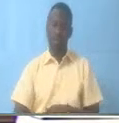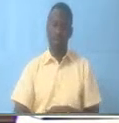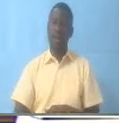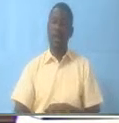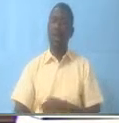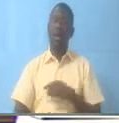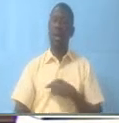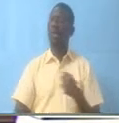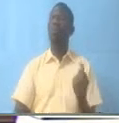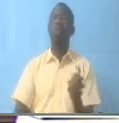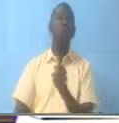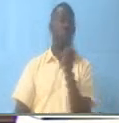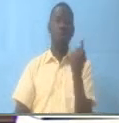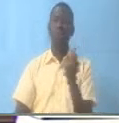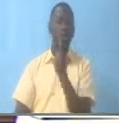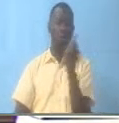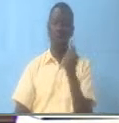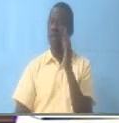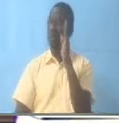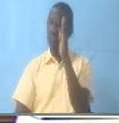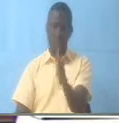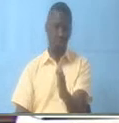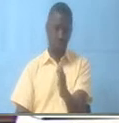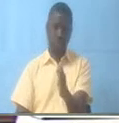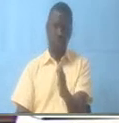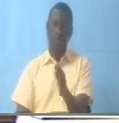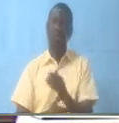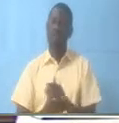and nothing but the truth.